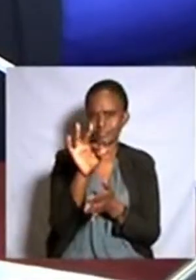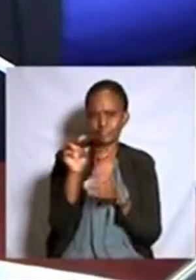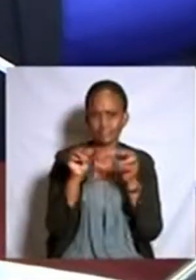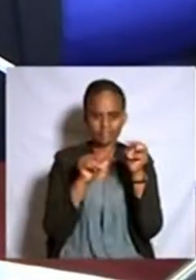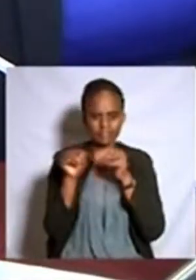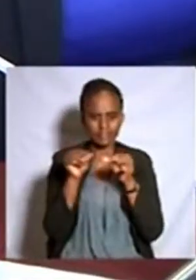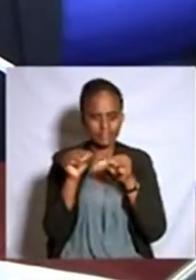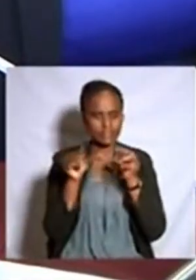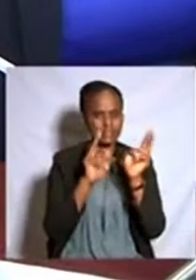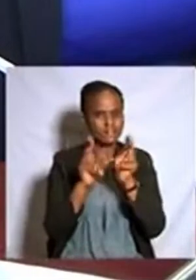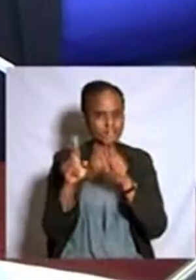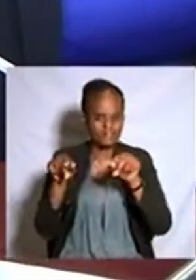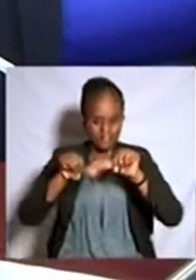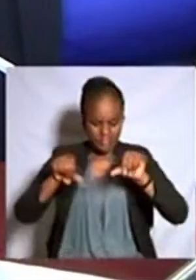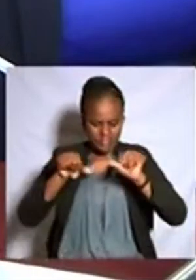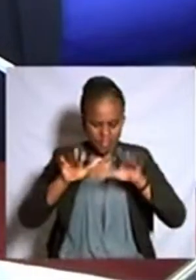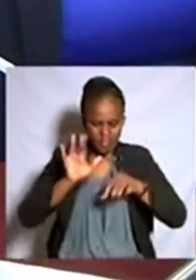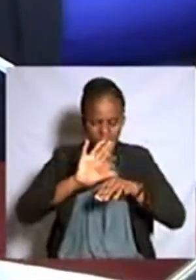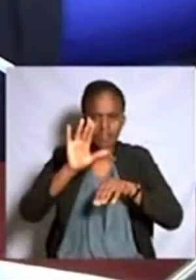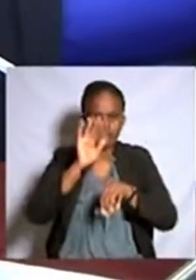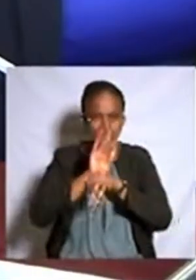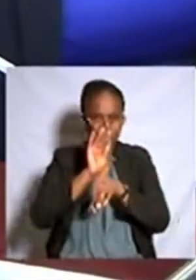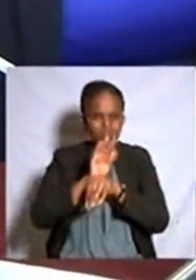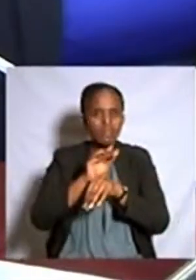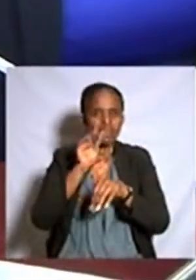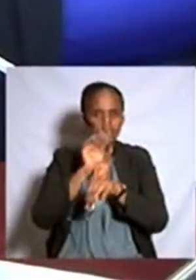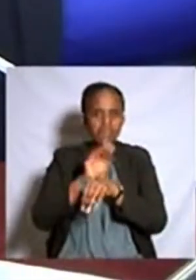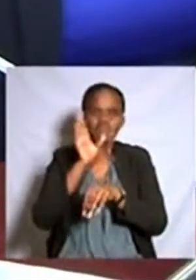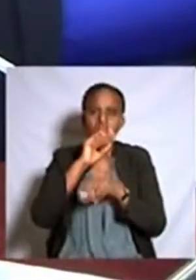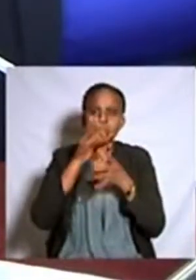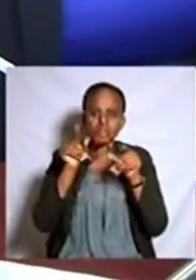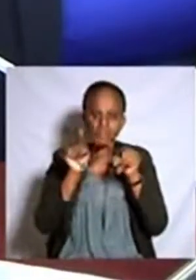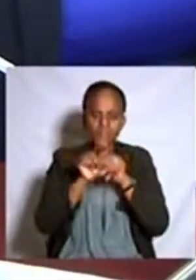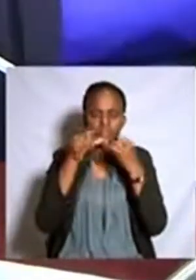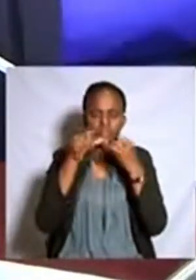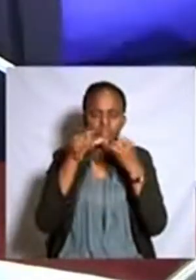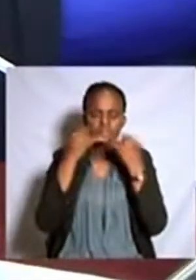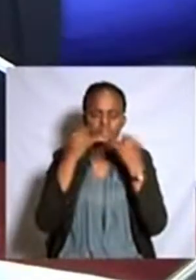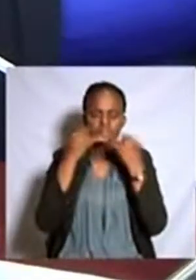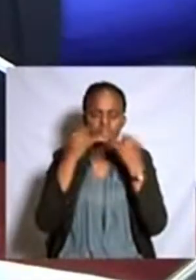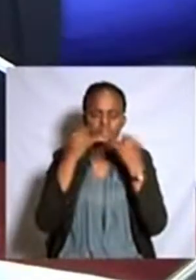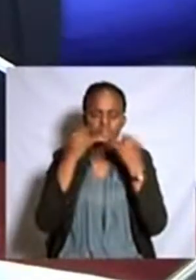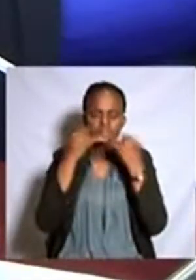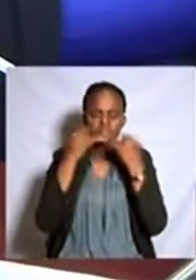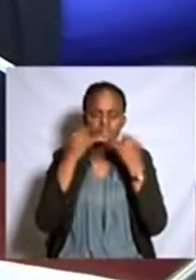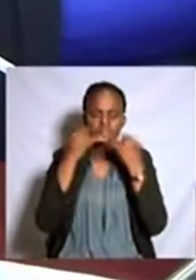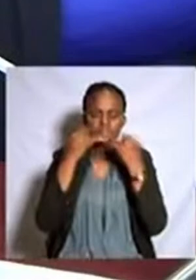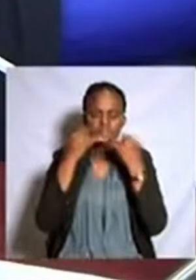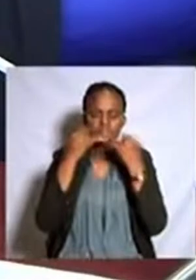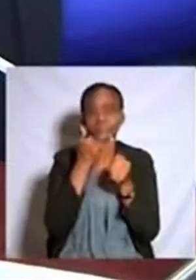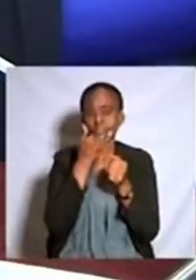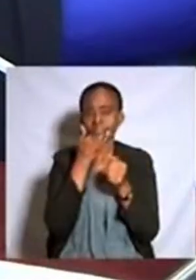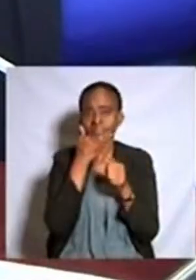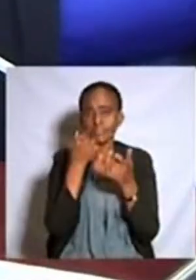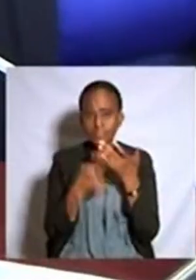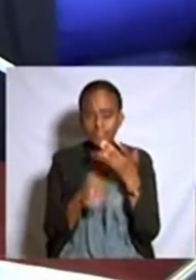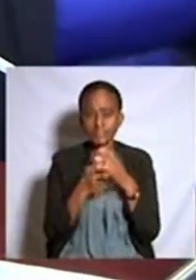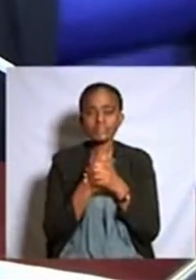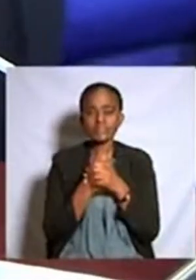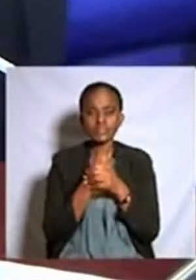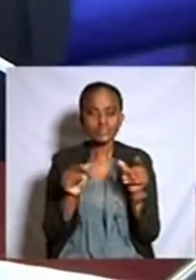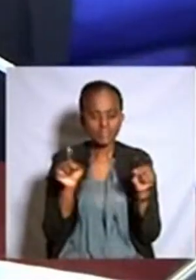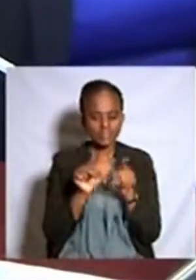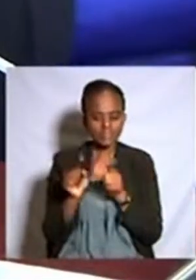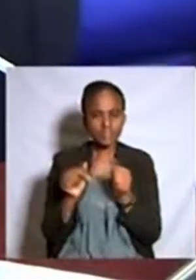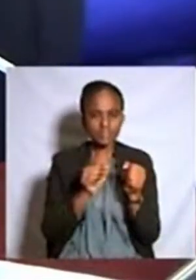Management response. The auditor's comments have been noted. We wish to inform the committee that the root cause of this anomaly is a